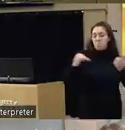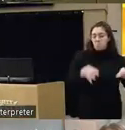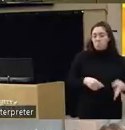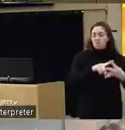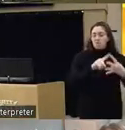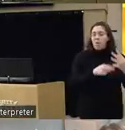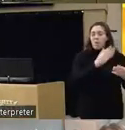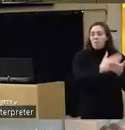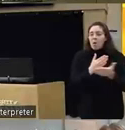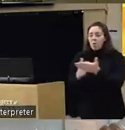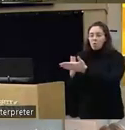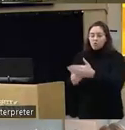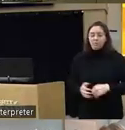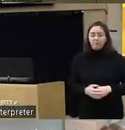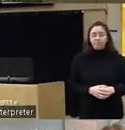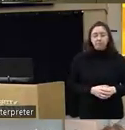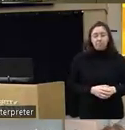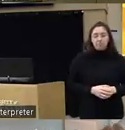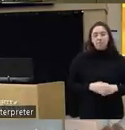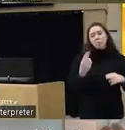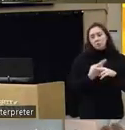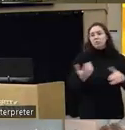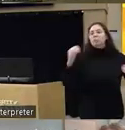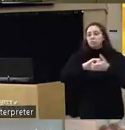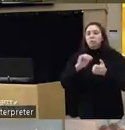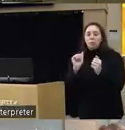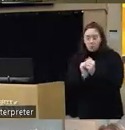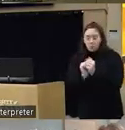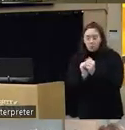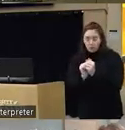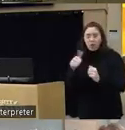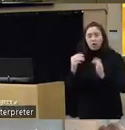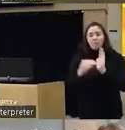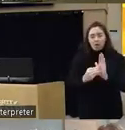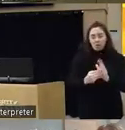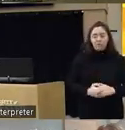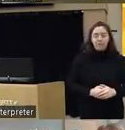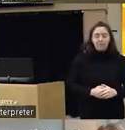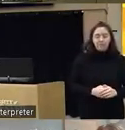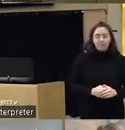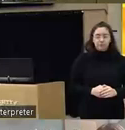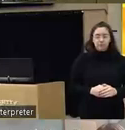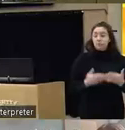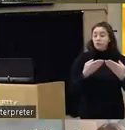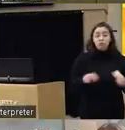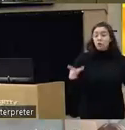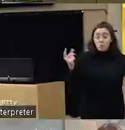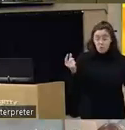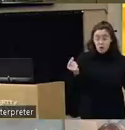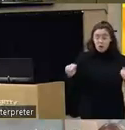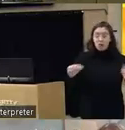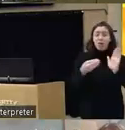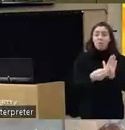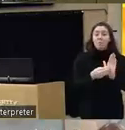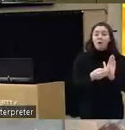care model, which we are using in combination with the hub and spoke model, you generally have to do these models,